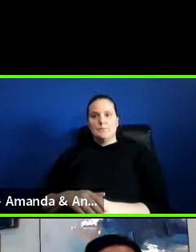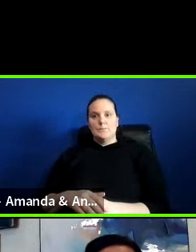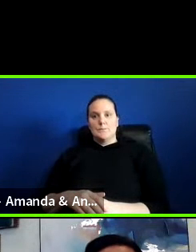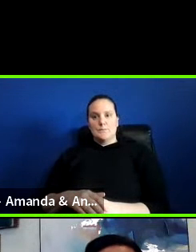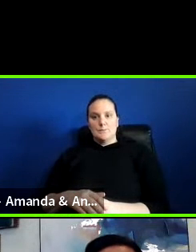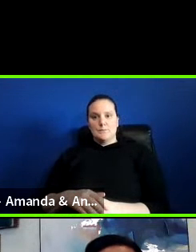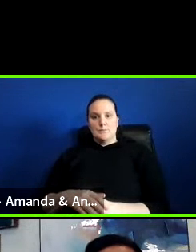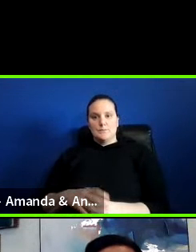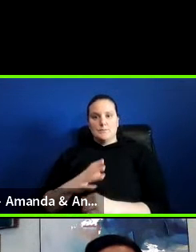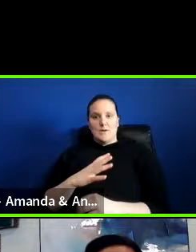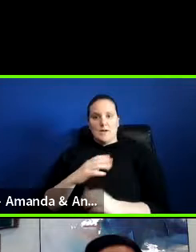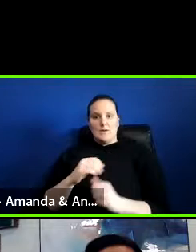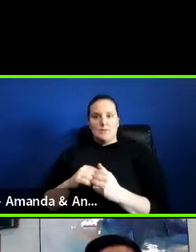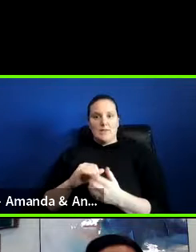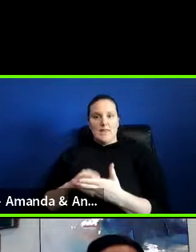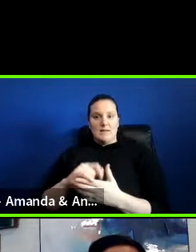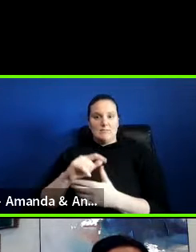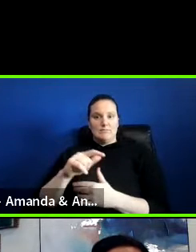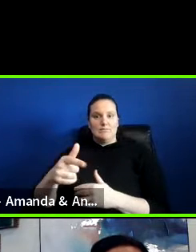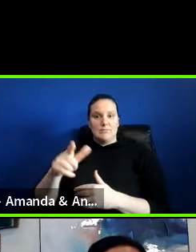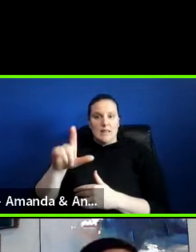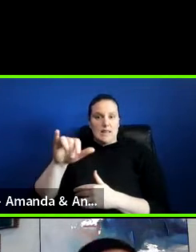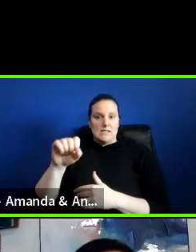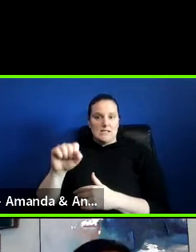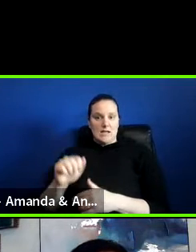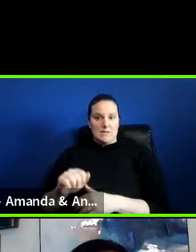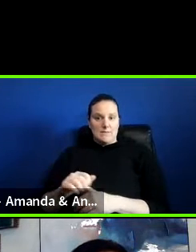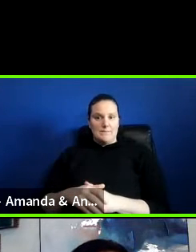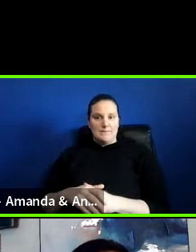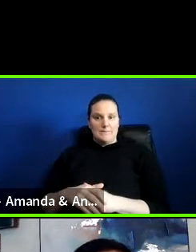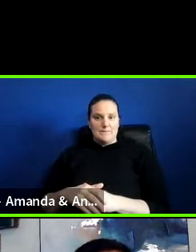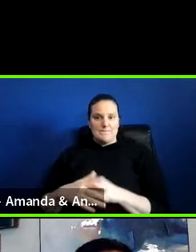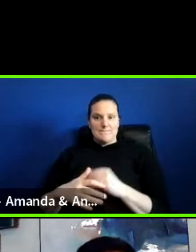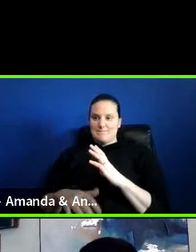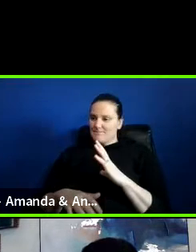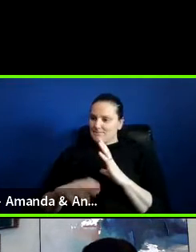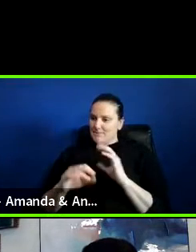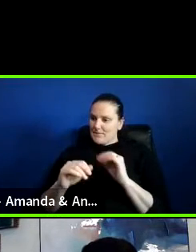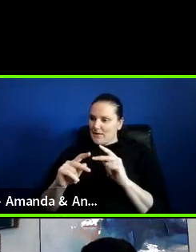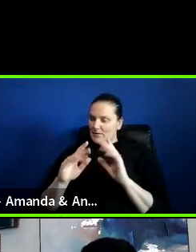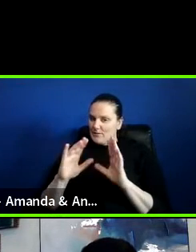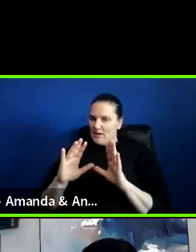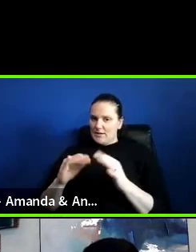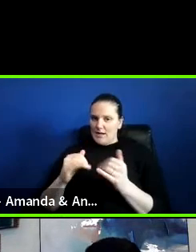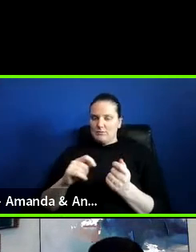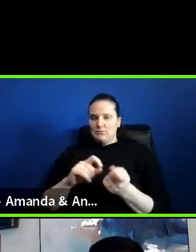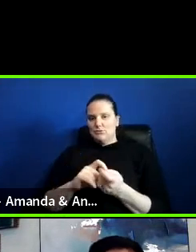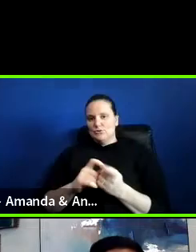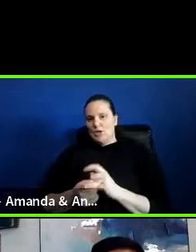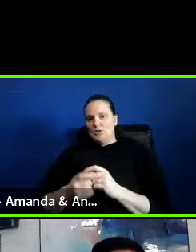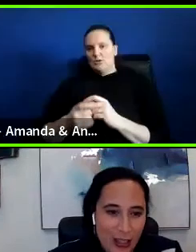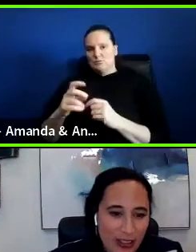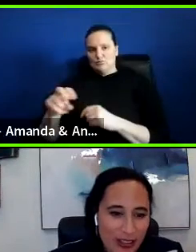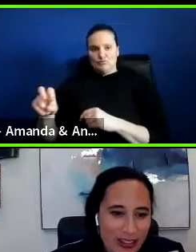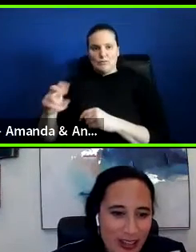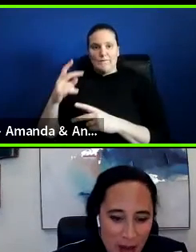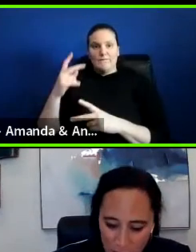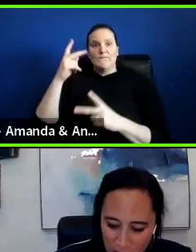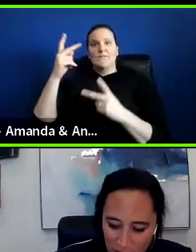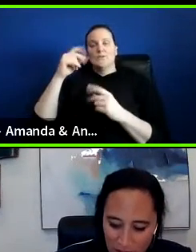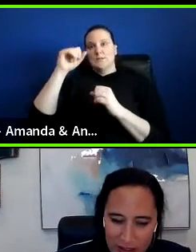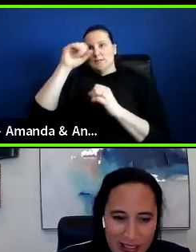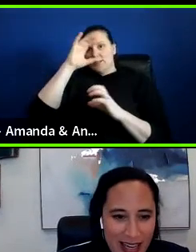I think with that, I'll turn it back over to you, Lisa. Okay. All right. Well, great. Well, we're going to actually shift on over to